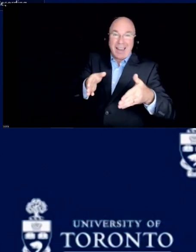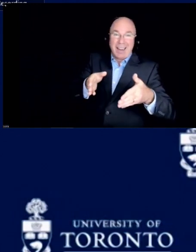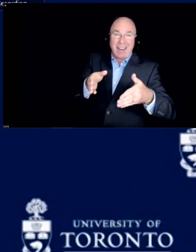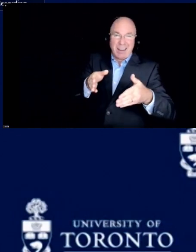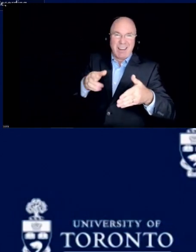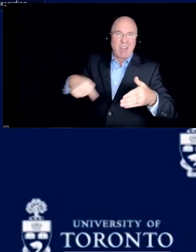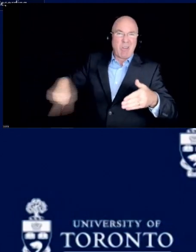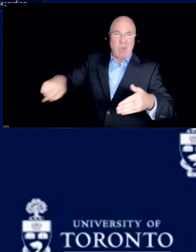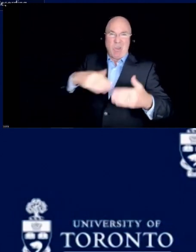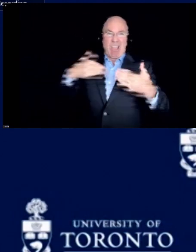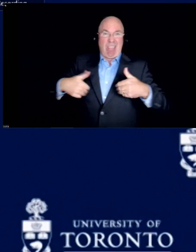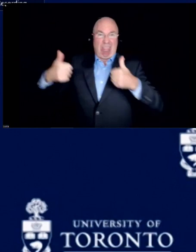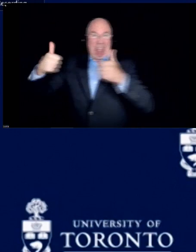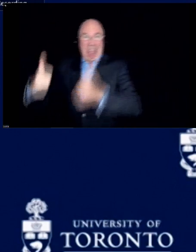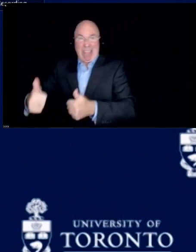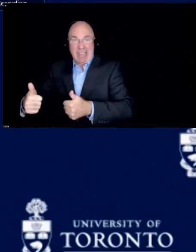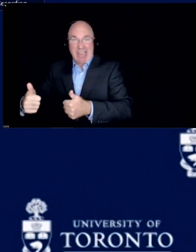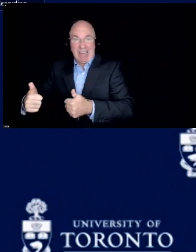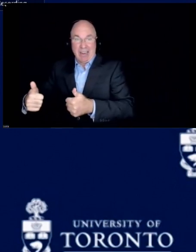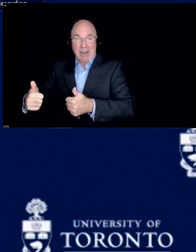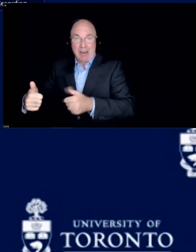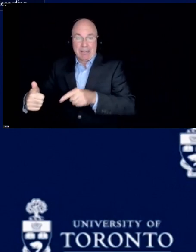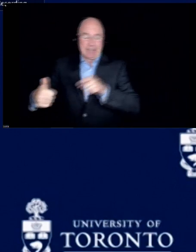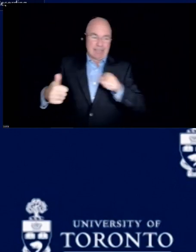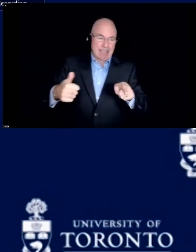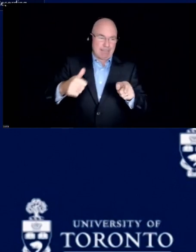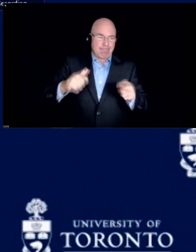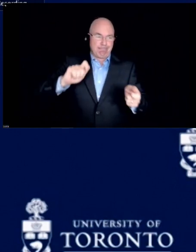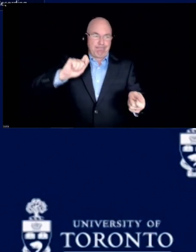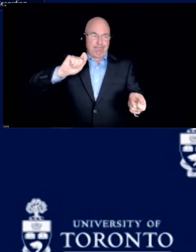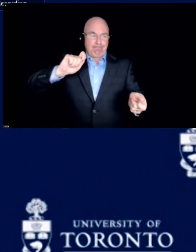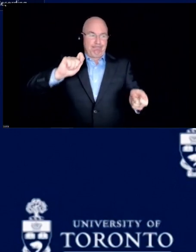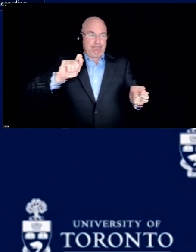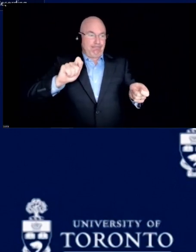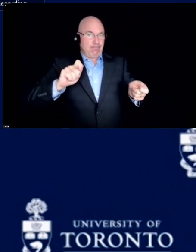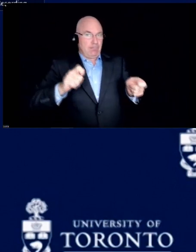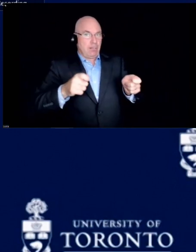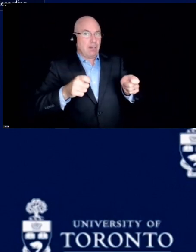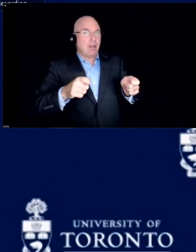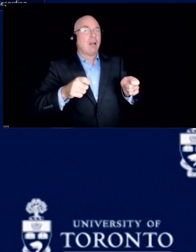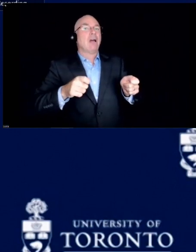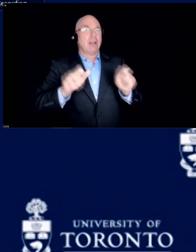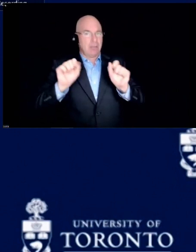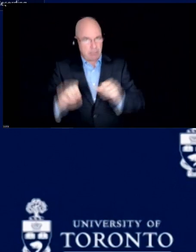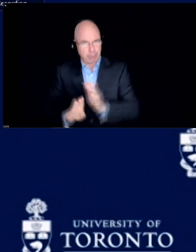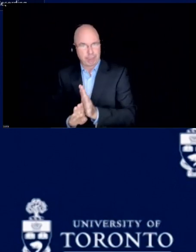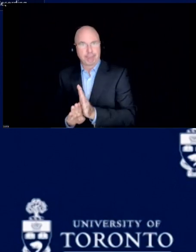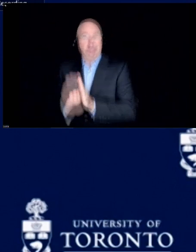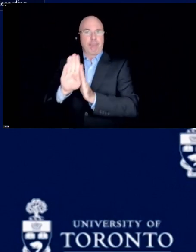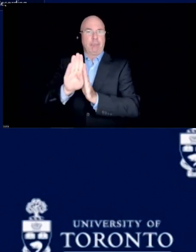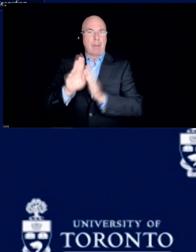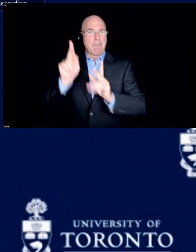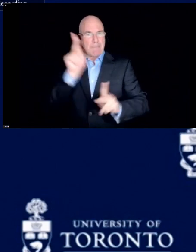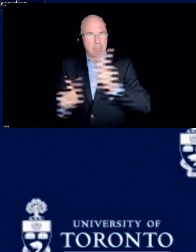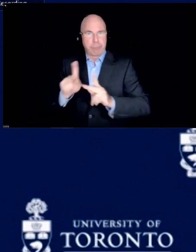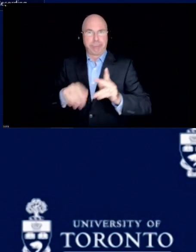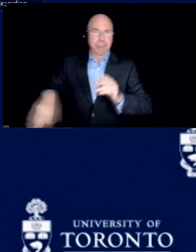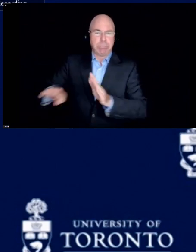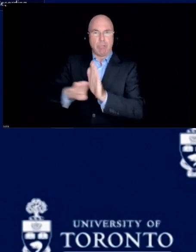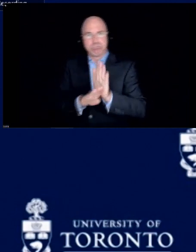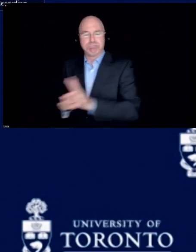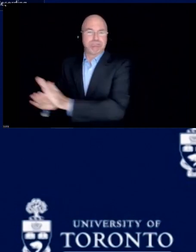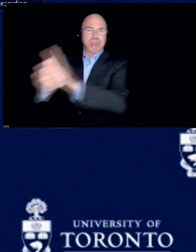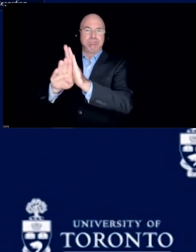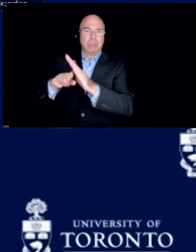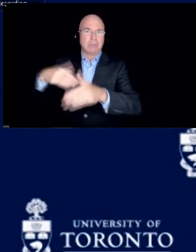humanity can be the best catalyst for personal growth and the enrichment of communities. It is important that we listen